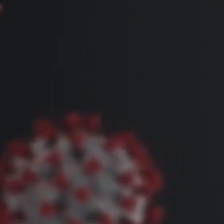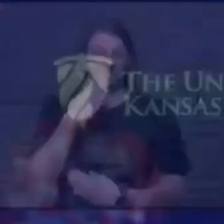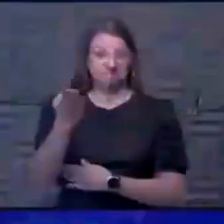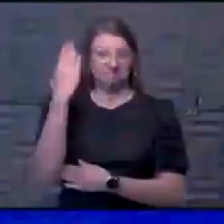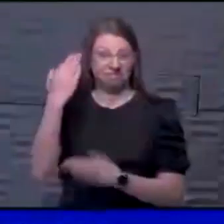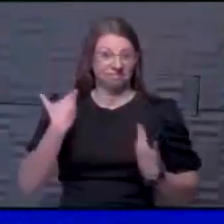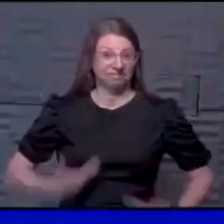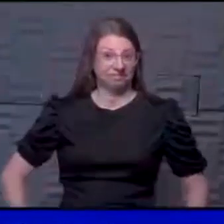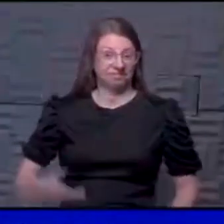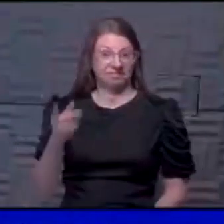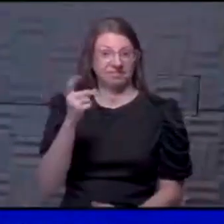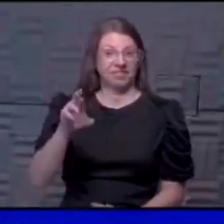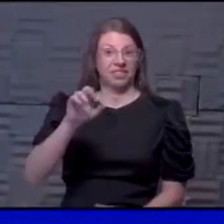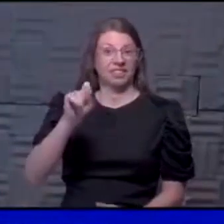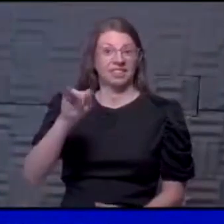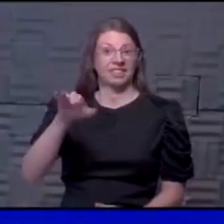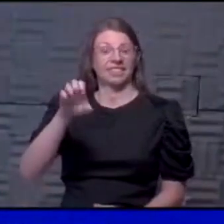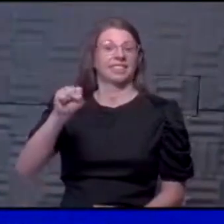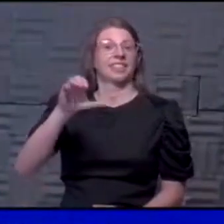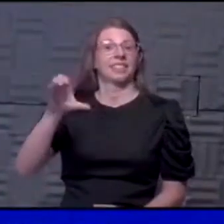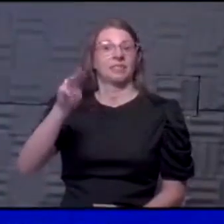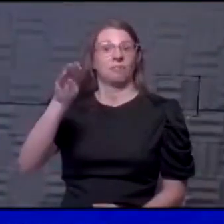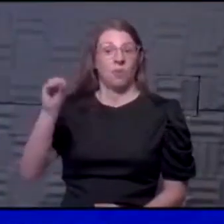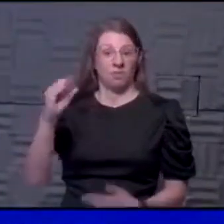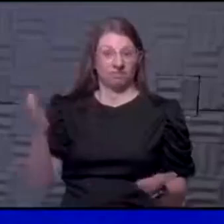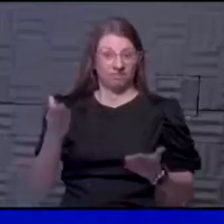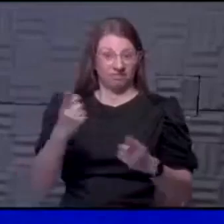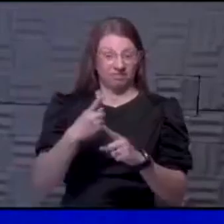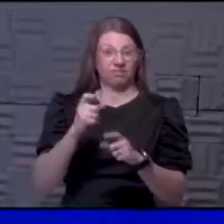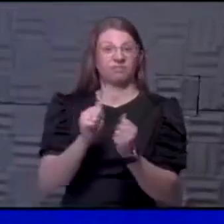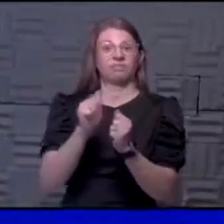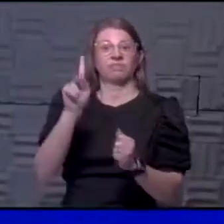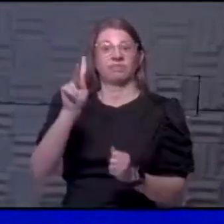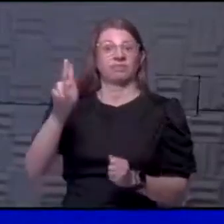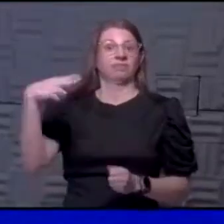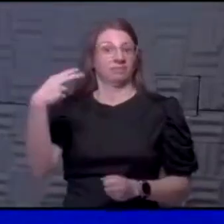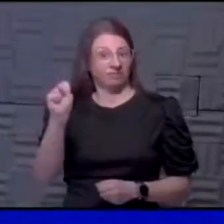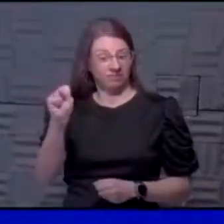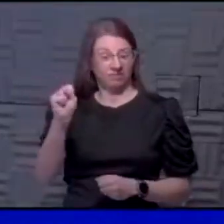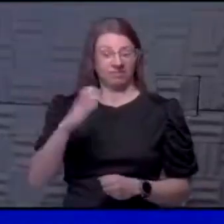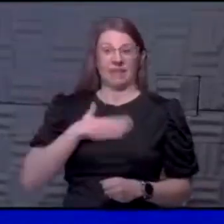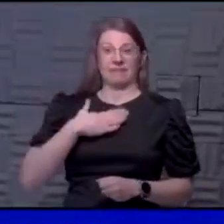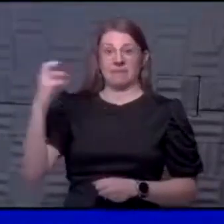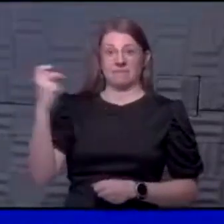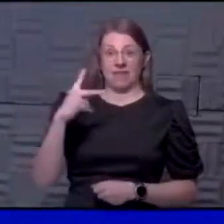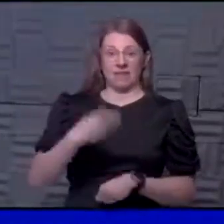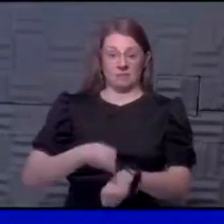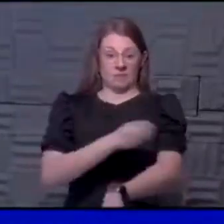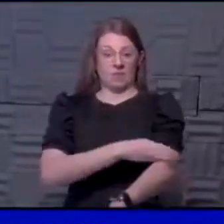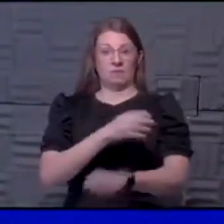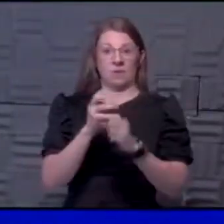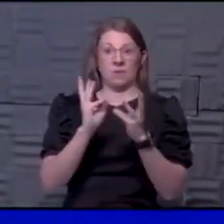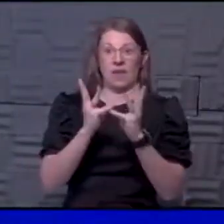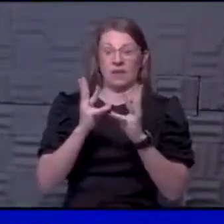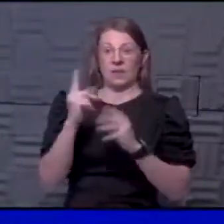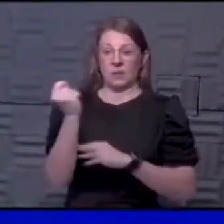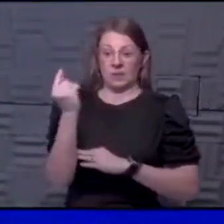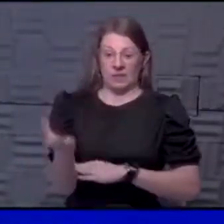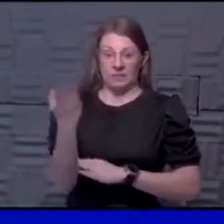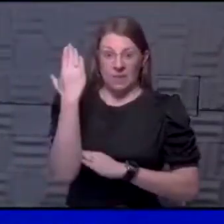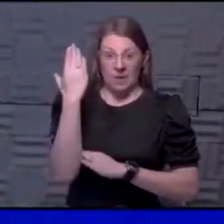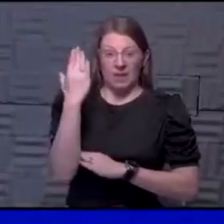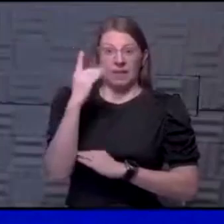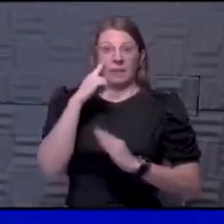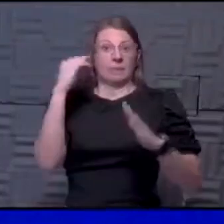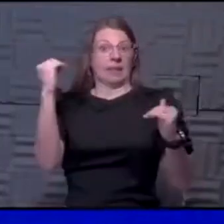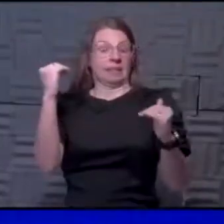Good morning. Steve Stites, Chief Medical Officer here at the University of Kansas Health System. Delighted to be back with you on this improved weather Tuesday morning where we